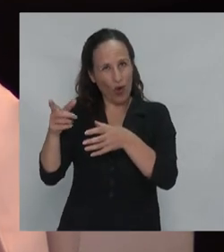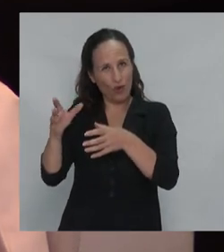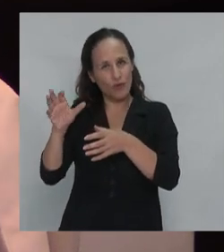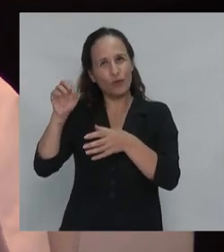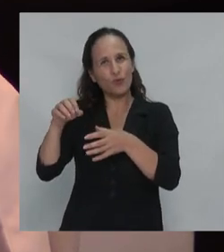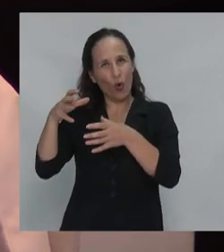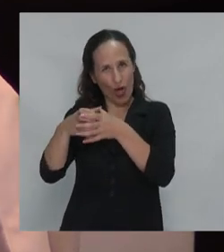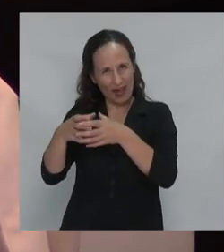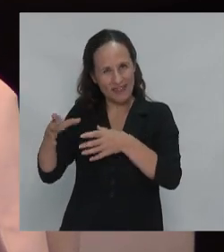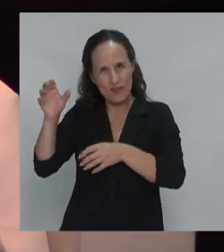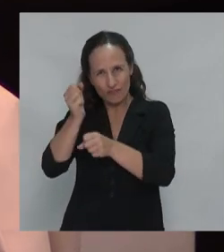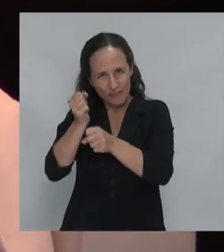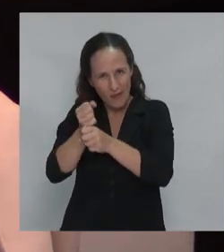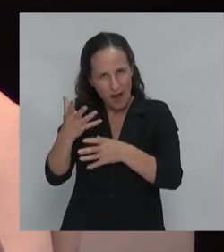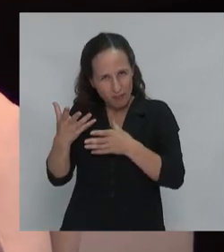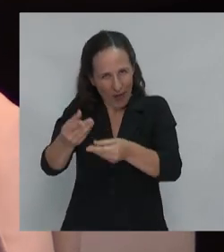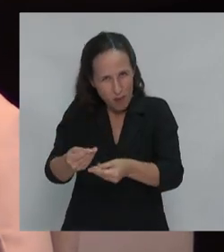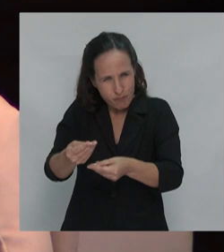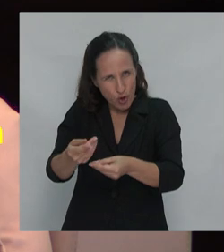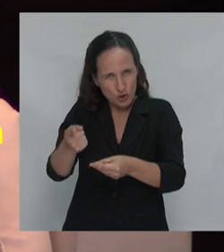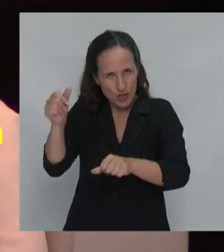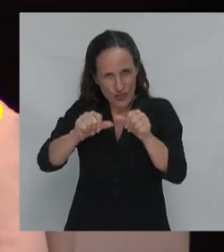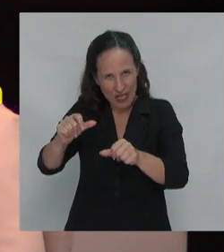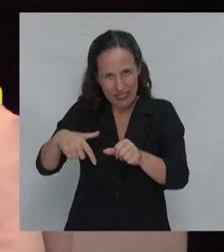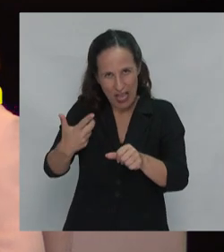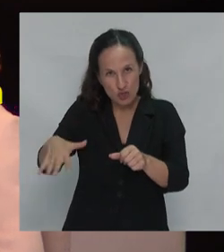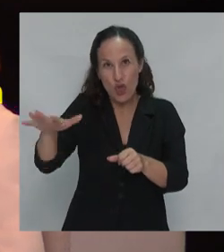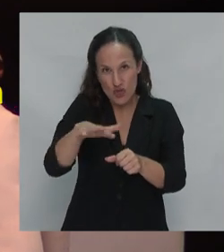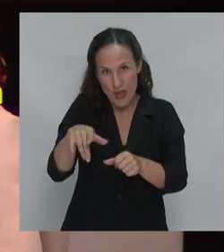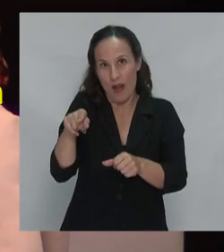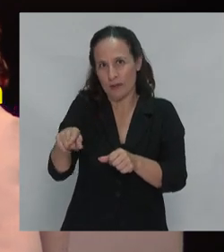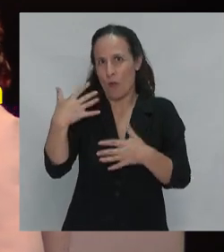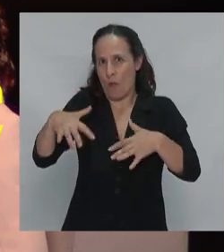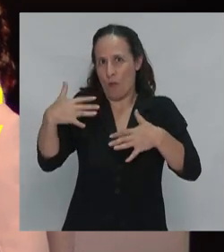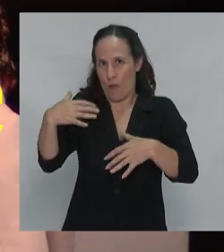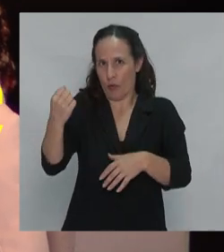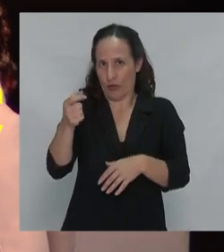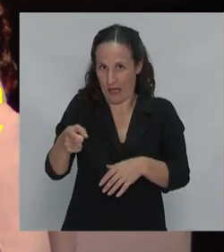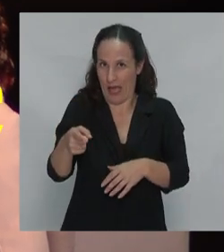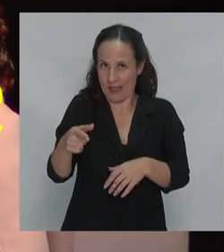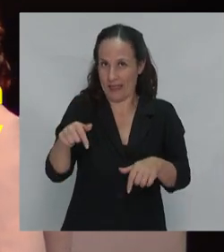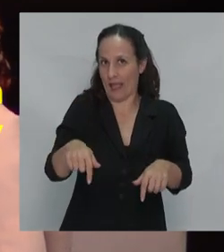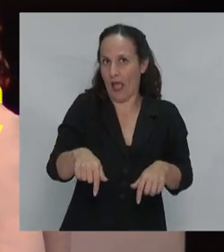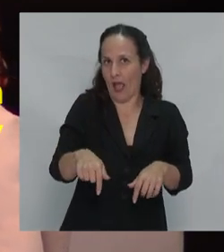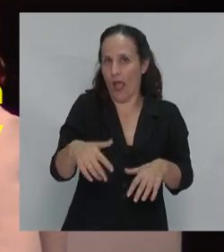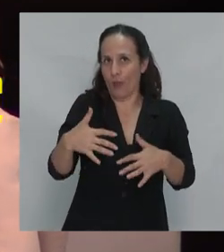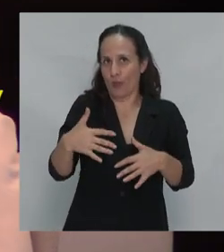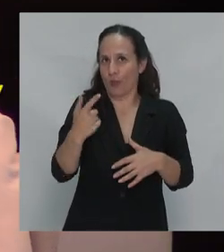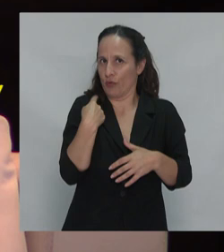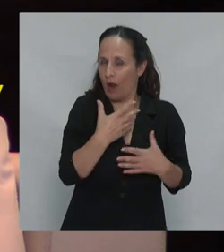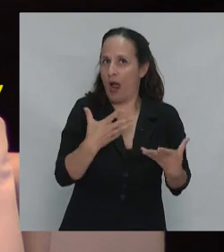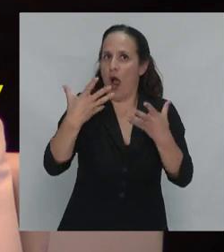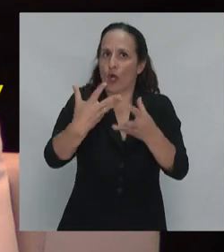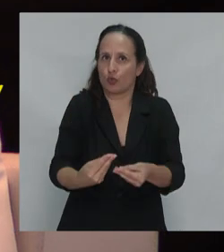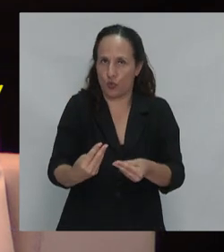very important that the people here help to unpack the causes for poverty